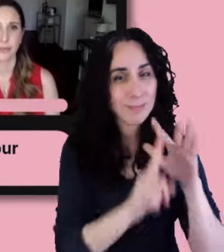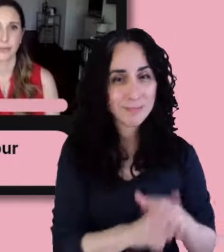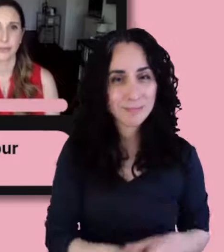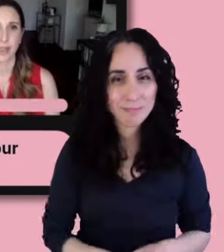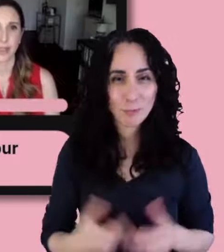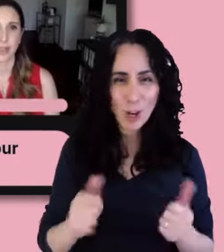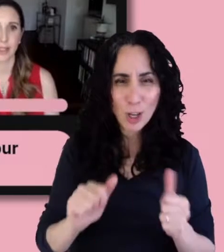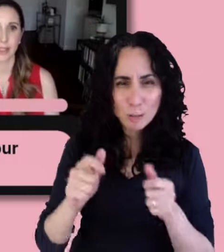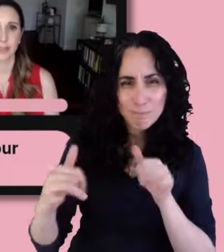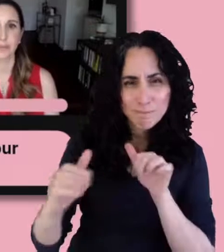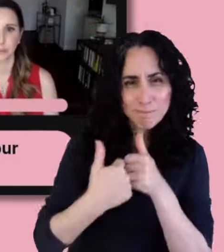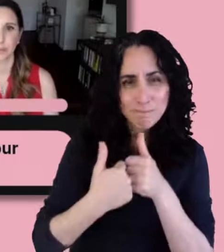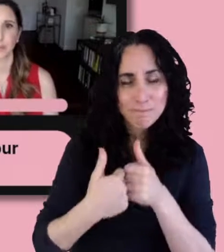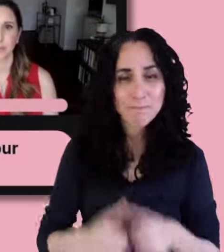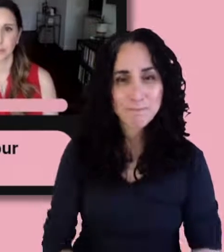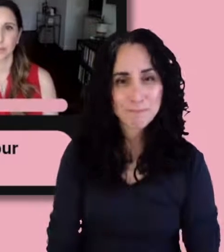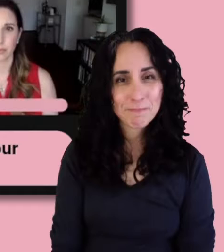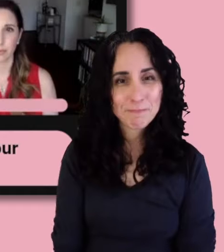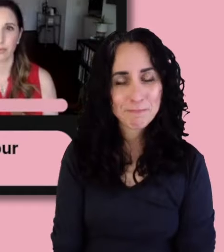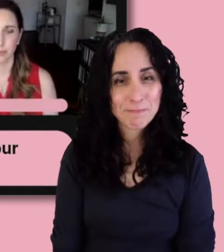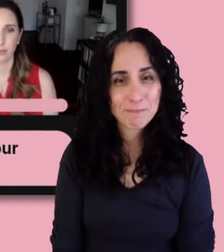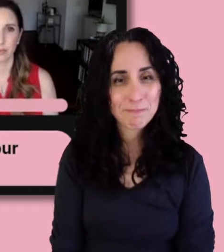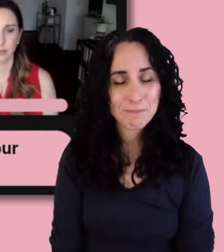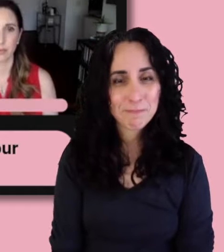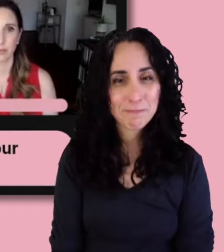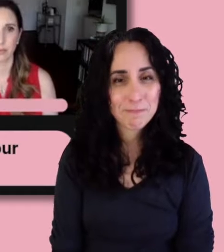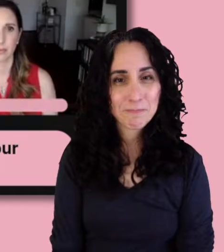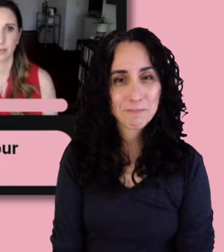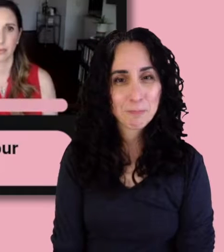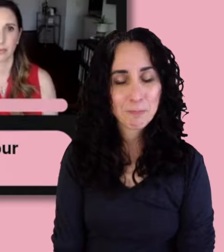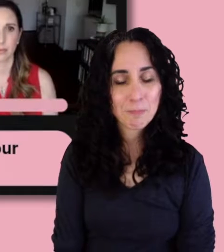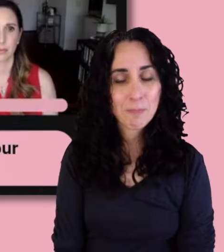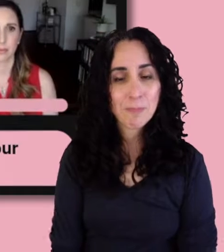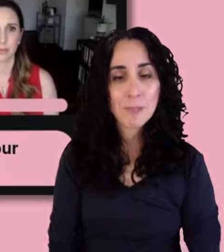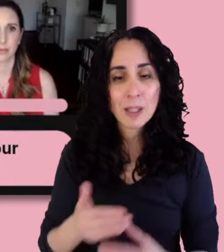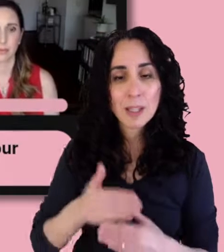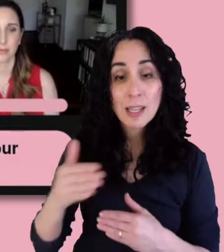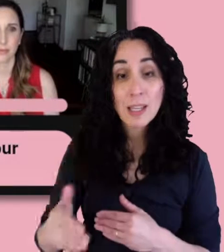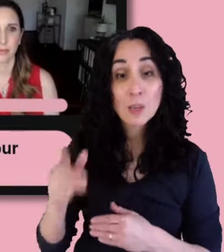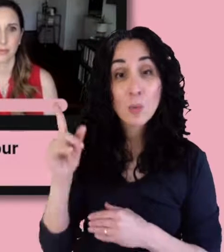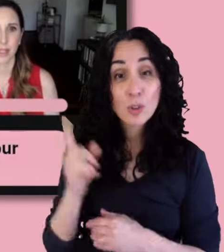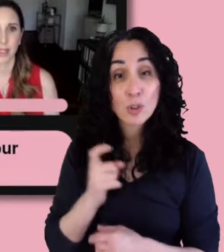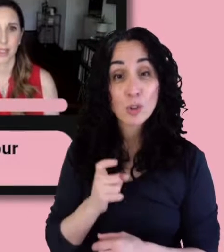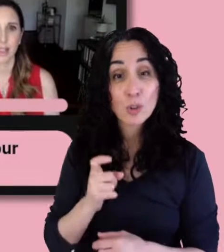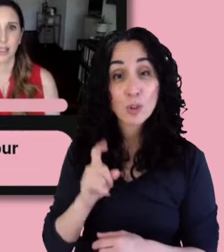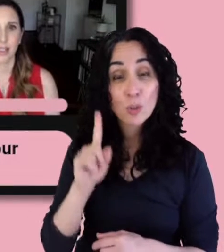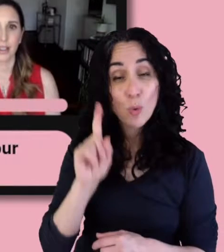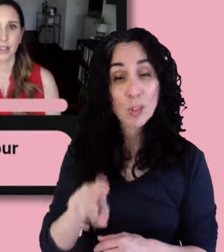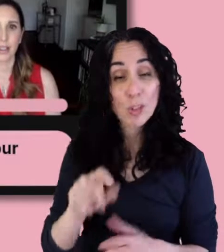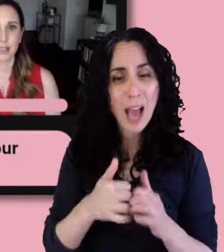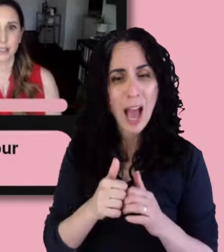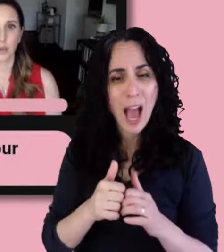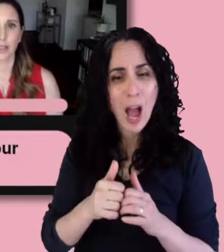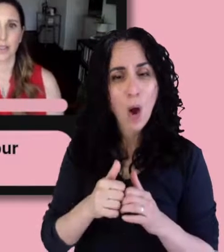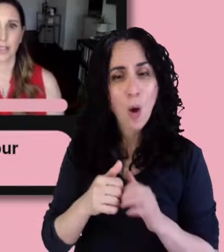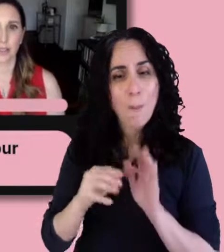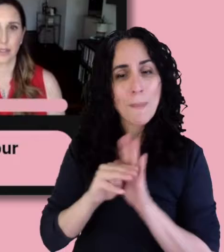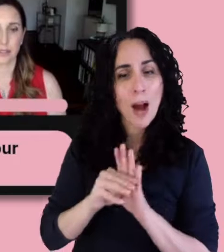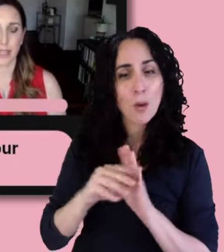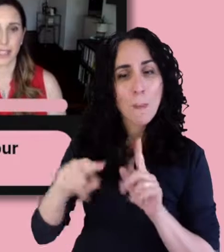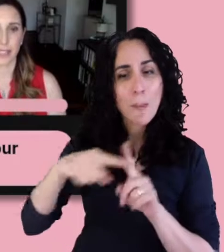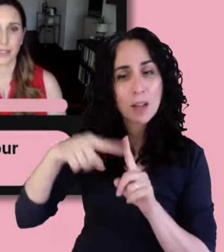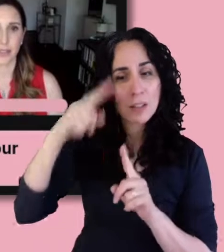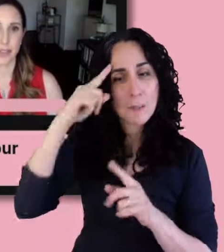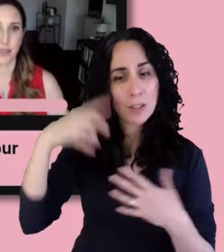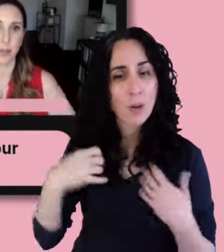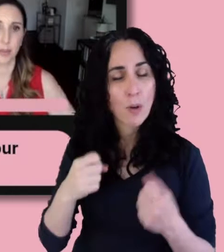Yeah, absolutely. Our next question is, how can we model positive mental health for our children? This is sort of another,